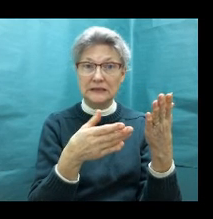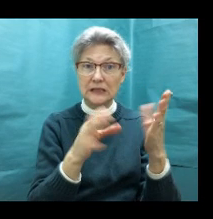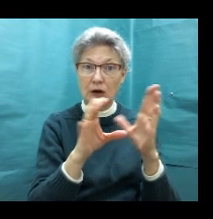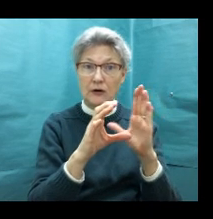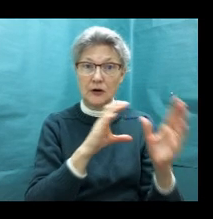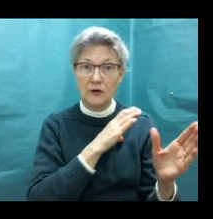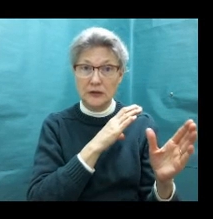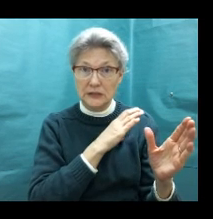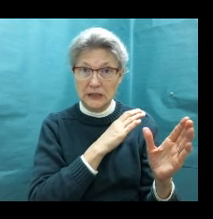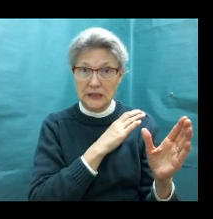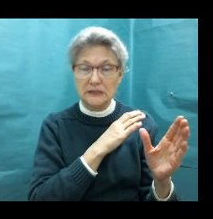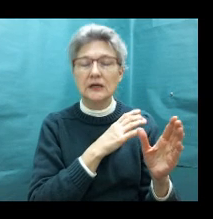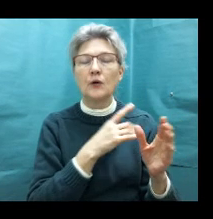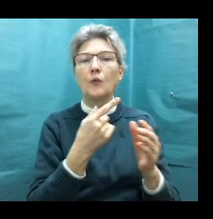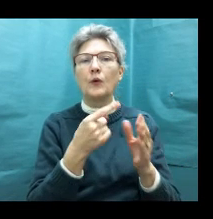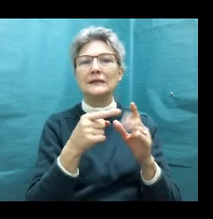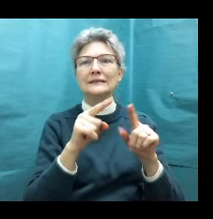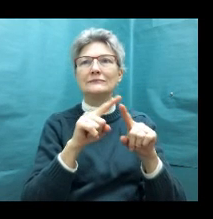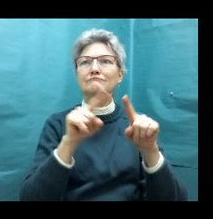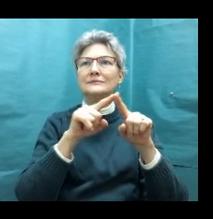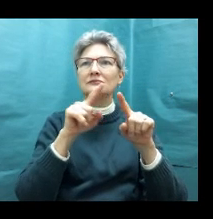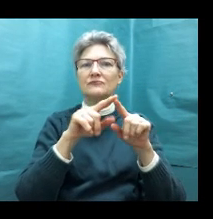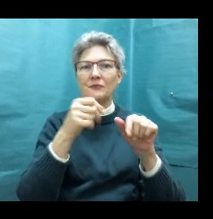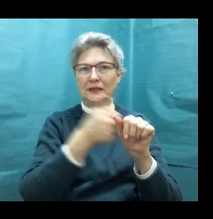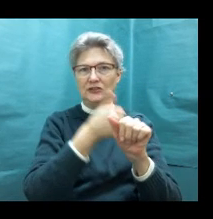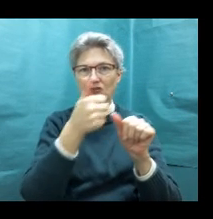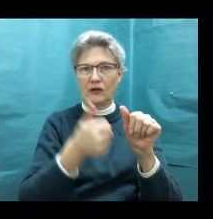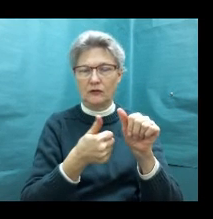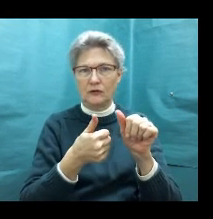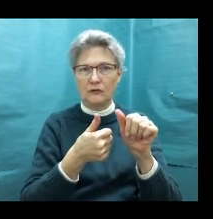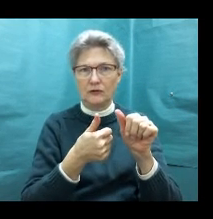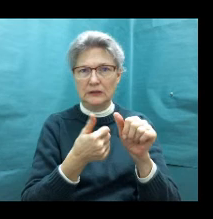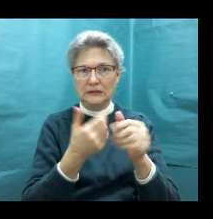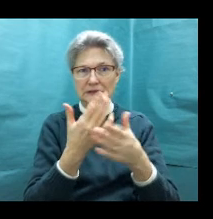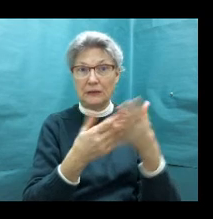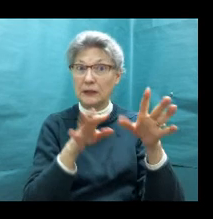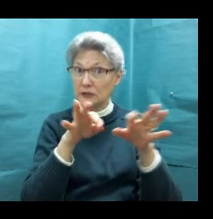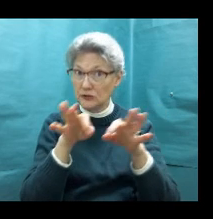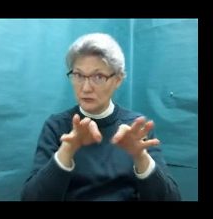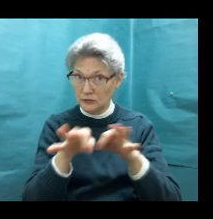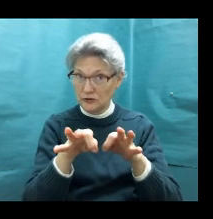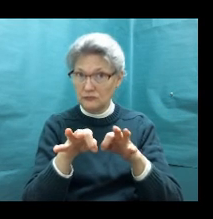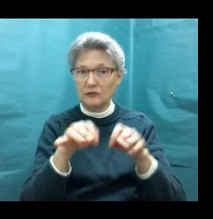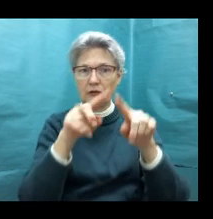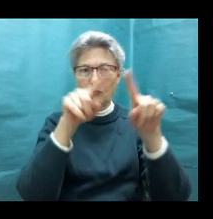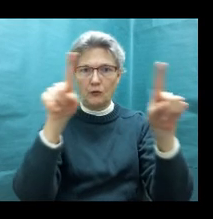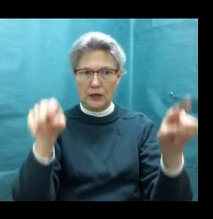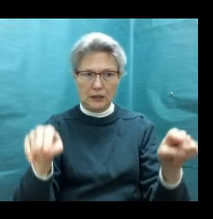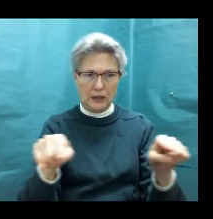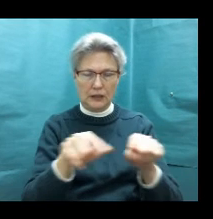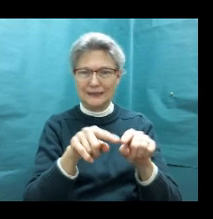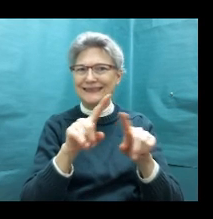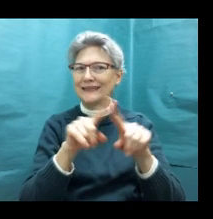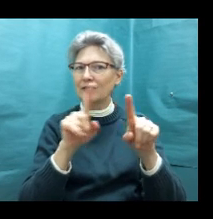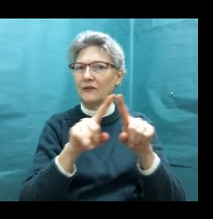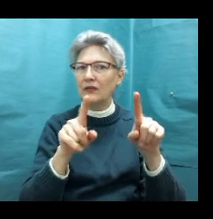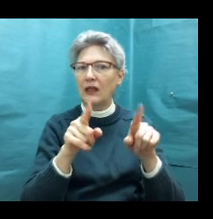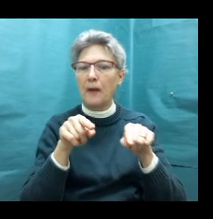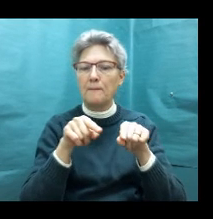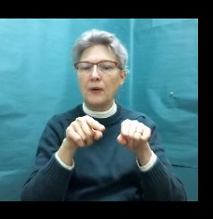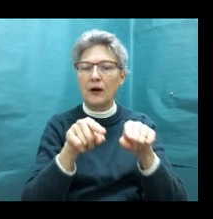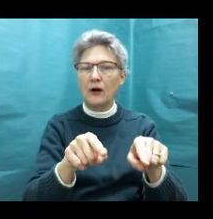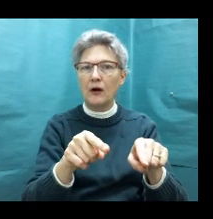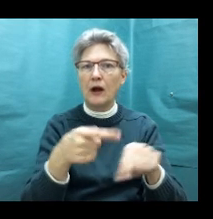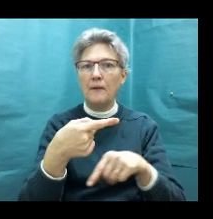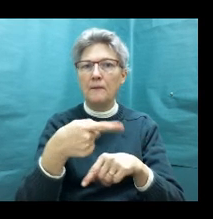what distinguish them from each other, right? So you'll see that this rectangle is different than a parallelogram because of the